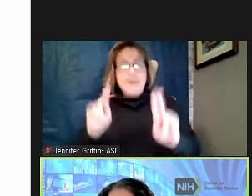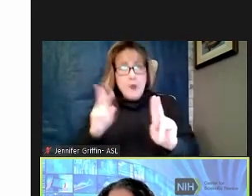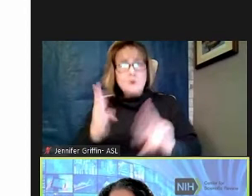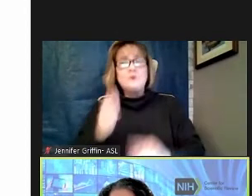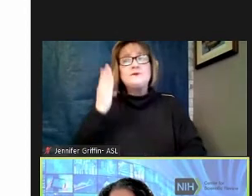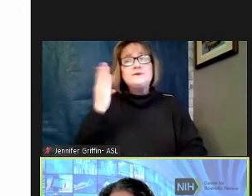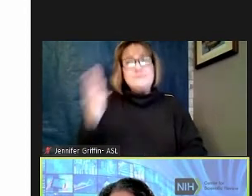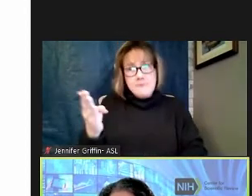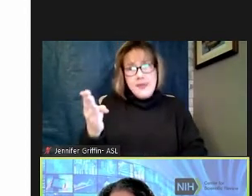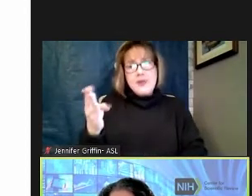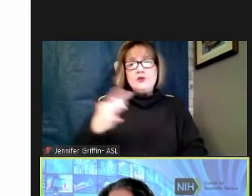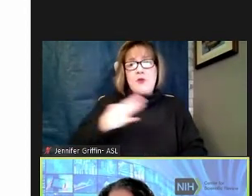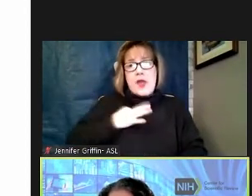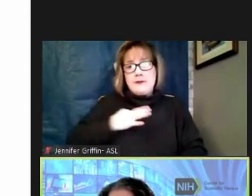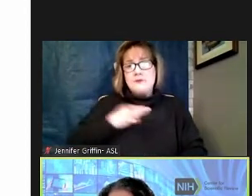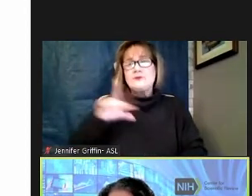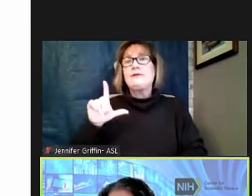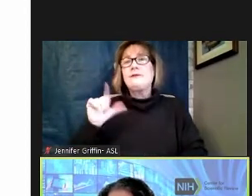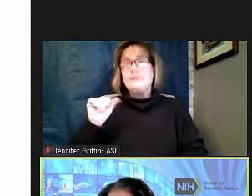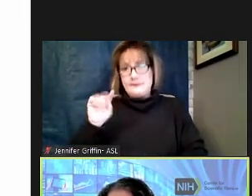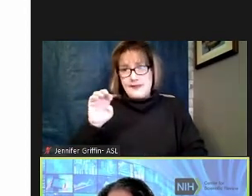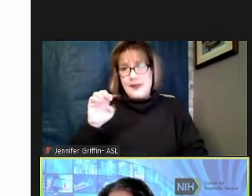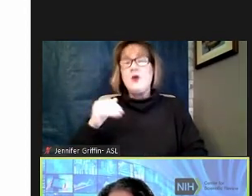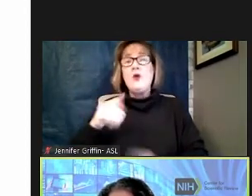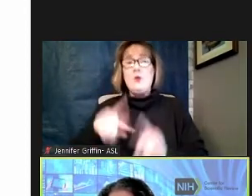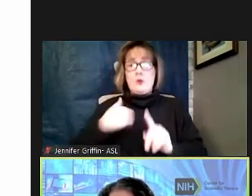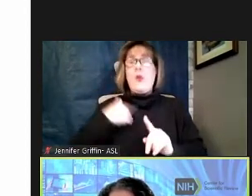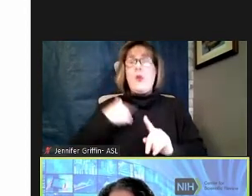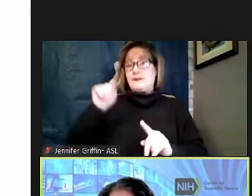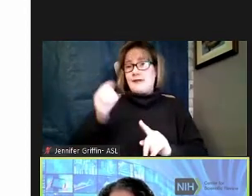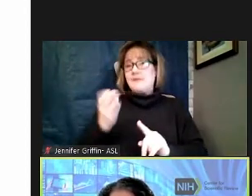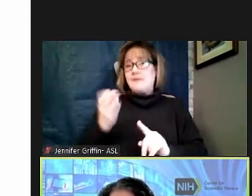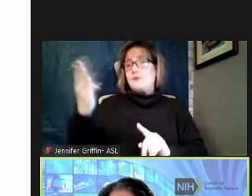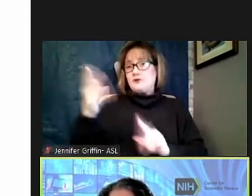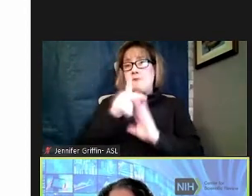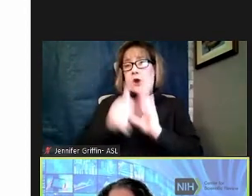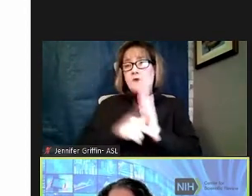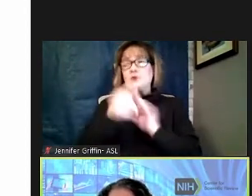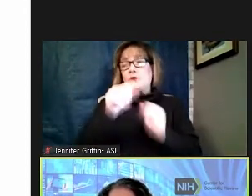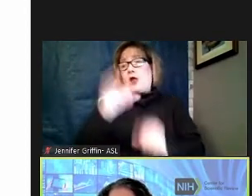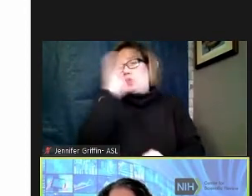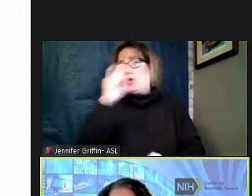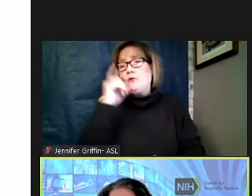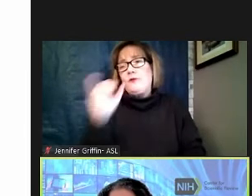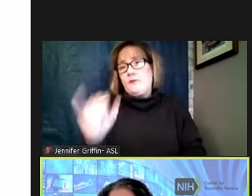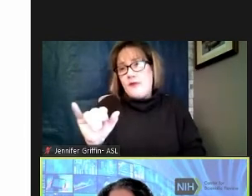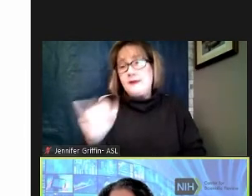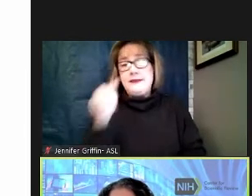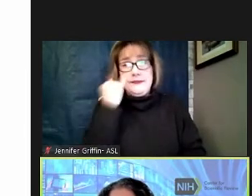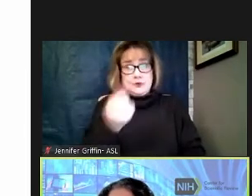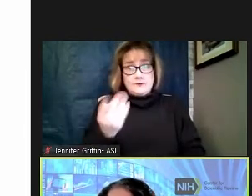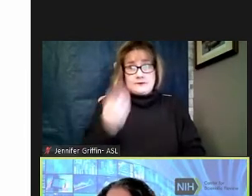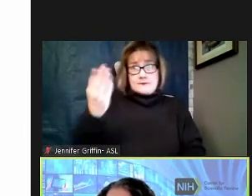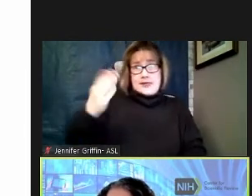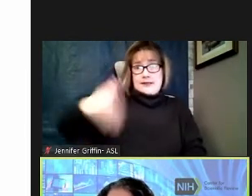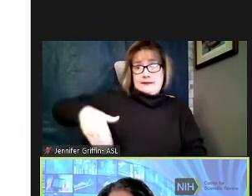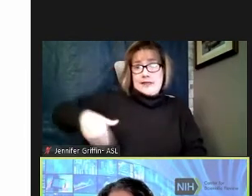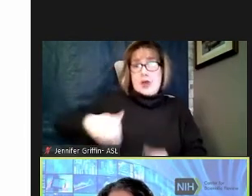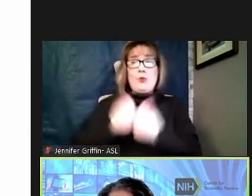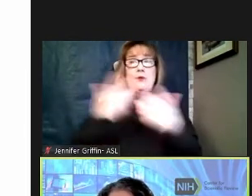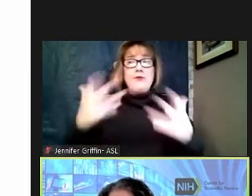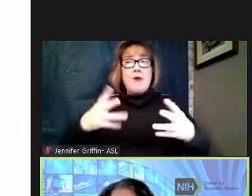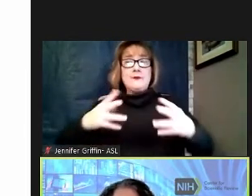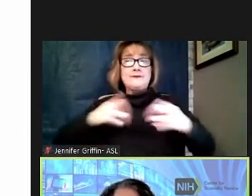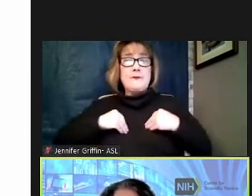your application late. And then we do have a late submission policy that you can look up. But if you submit late without an